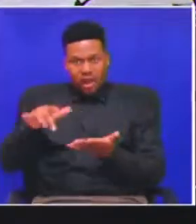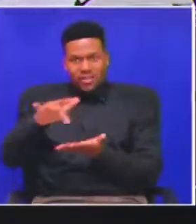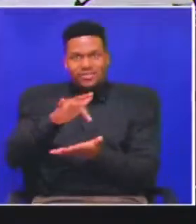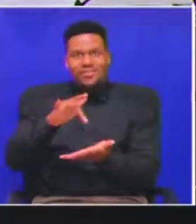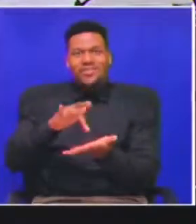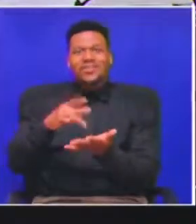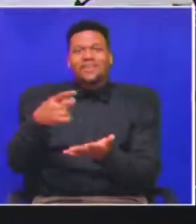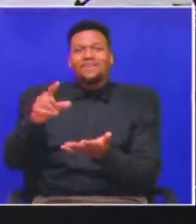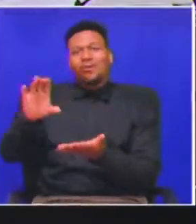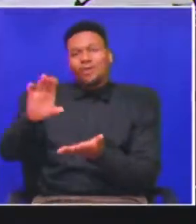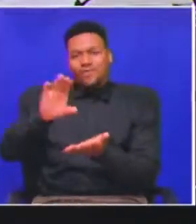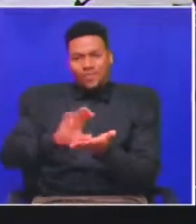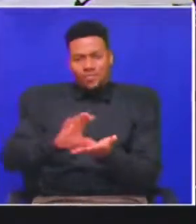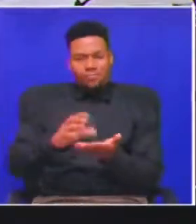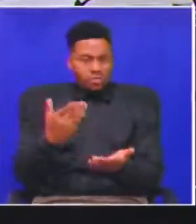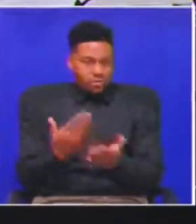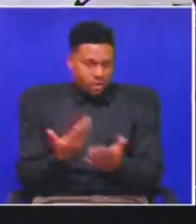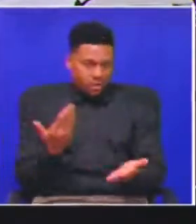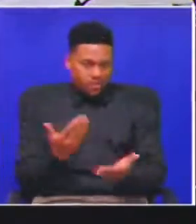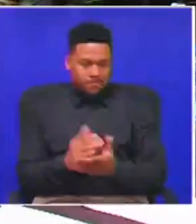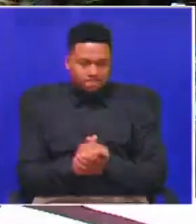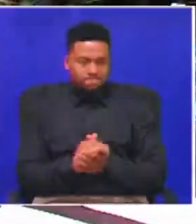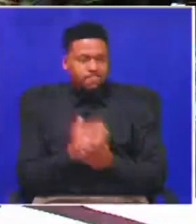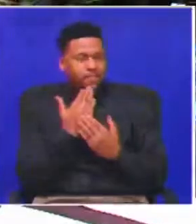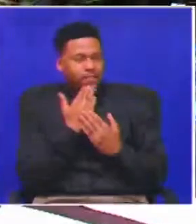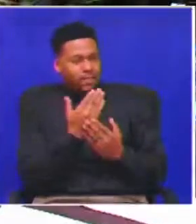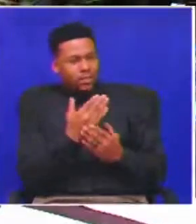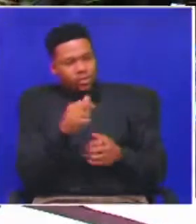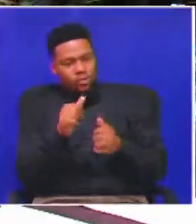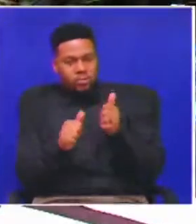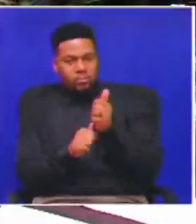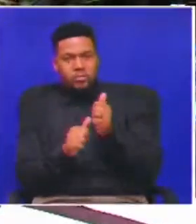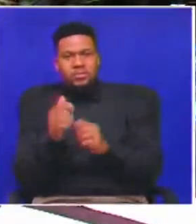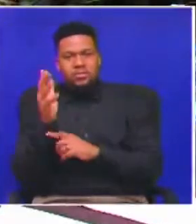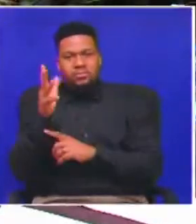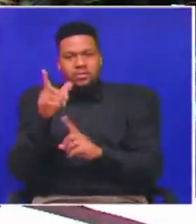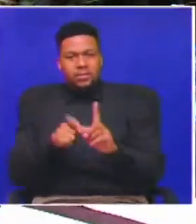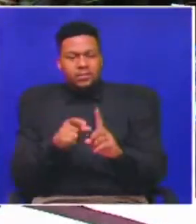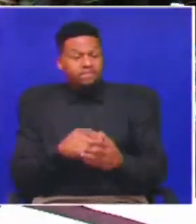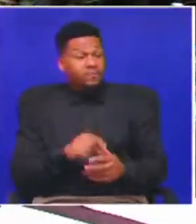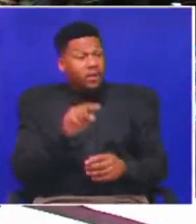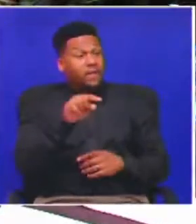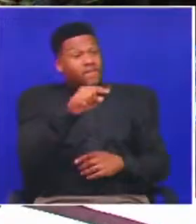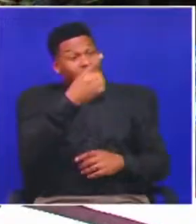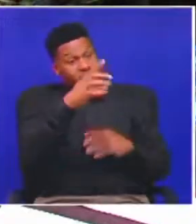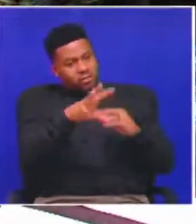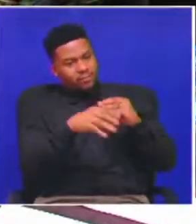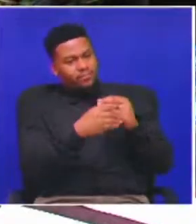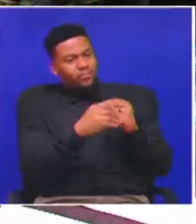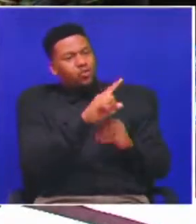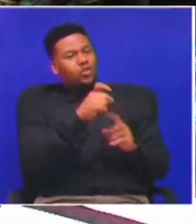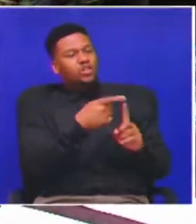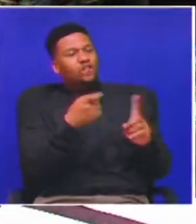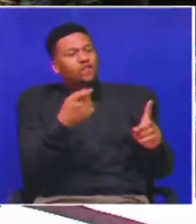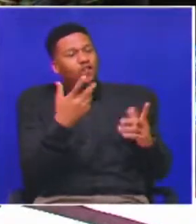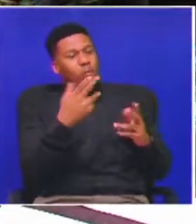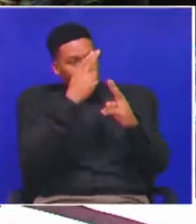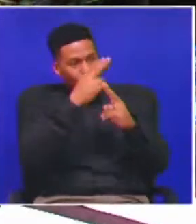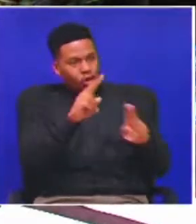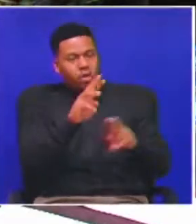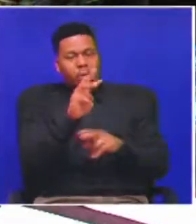here. Thank you, Honorable Deputy Speaker. The first supplementary question will be asked by the Honorable